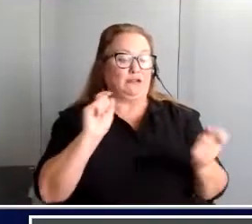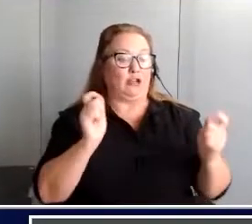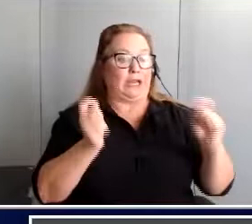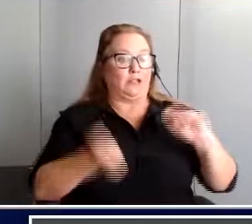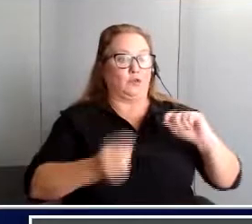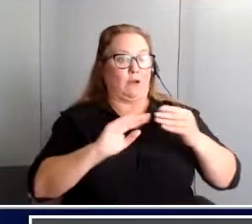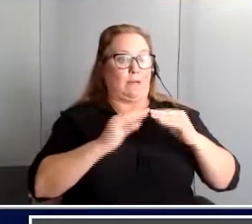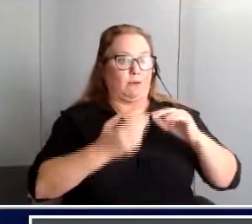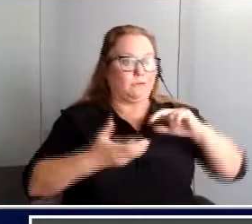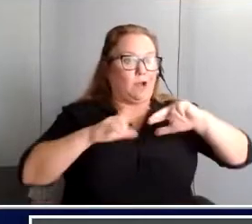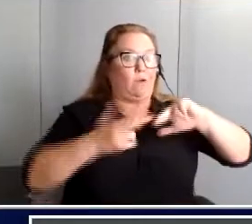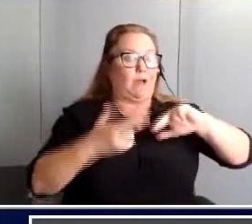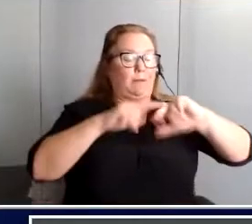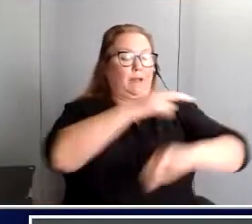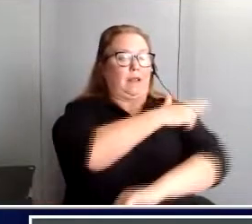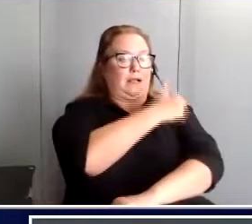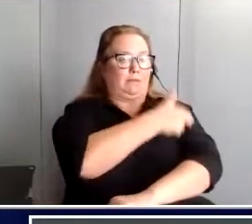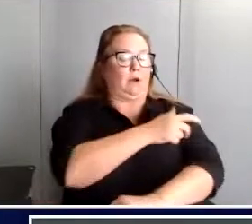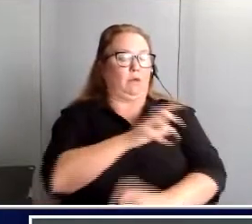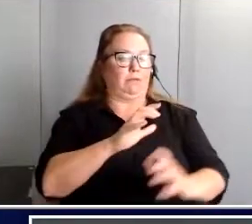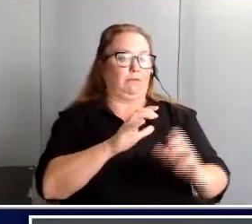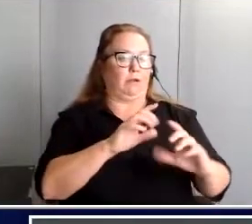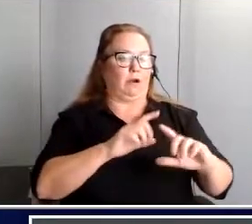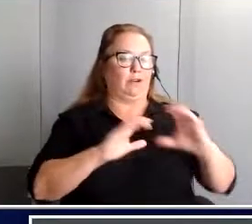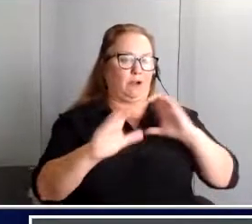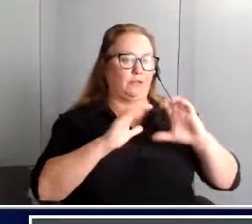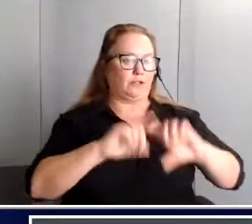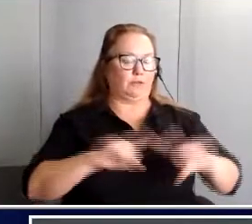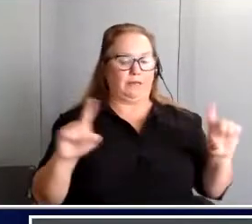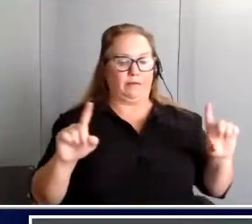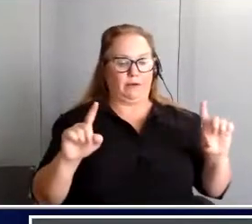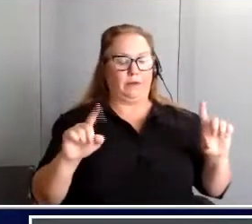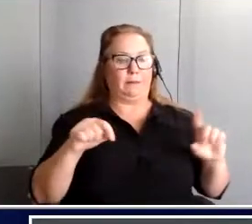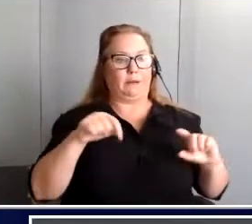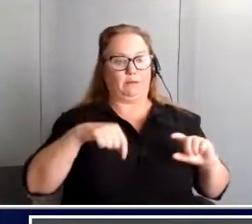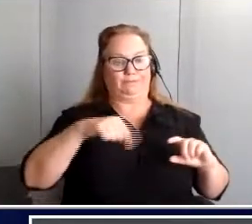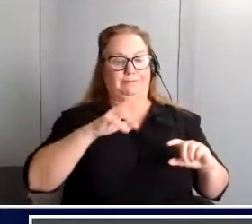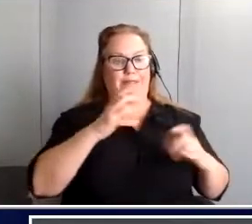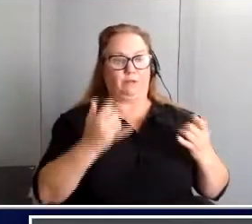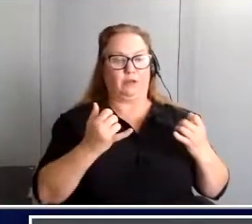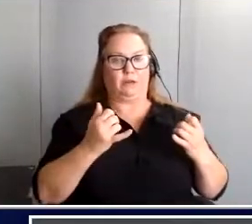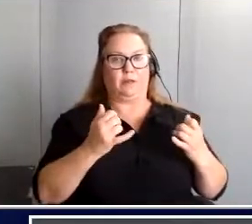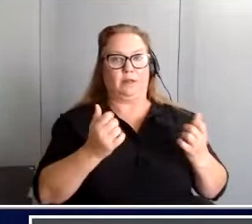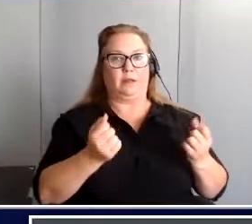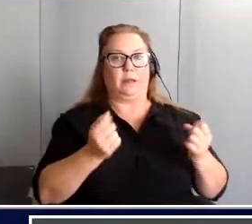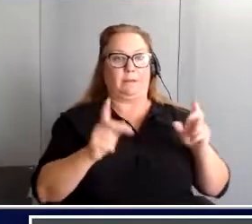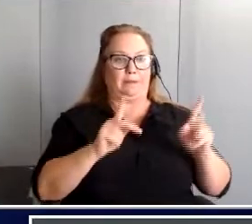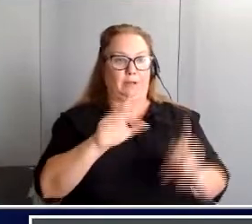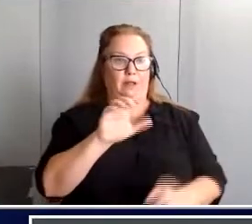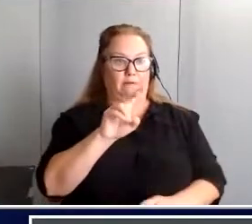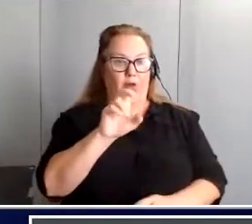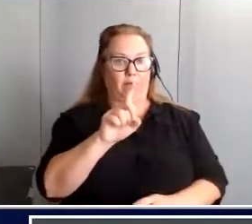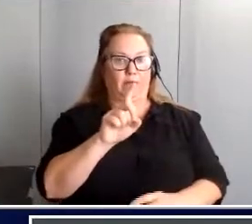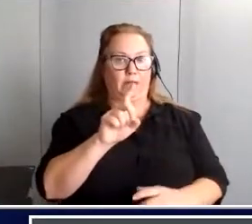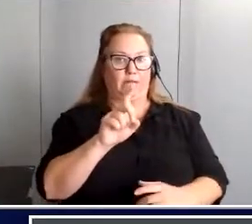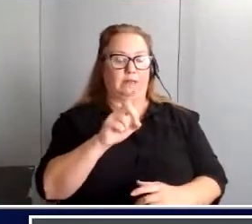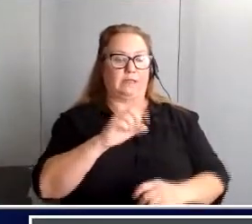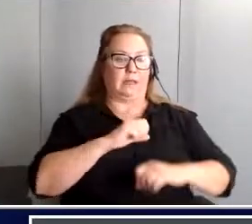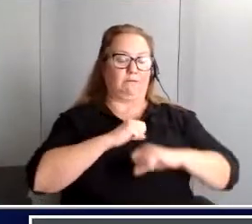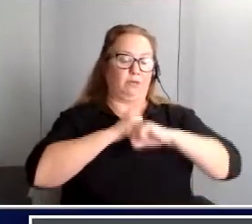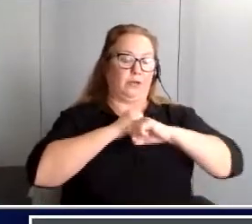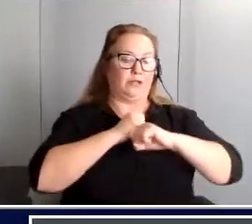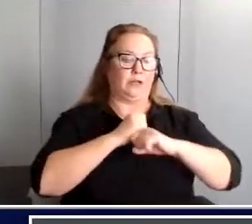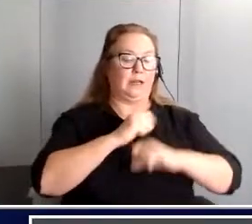But right now what we're seeing is this is not as bad of a time. And I think that's because a lot of people have had COVID, so they've already got some immunity built up. And vaccination